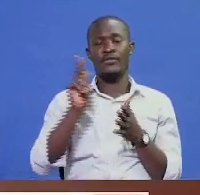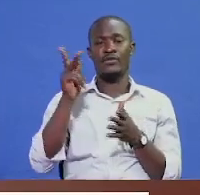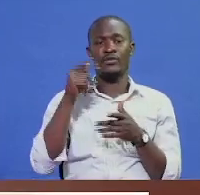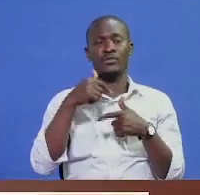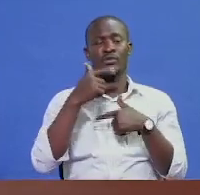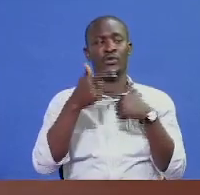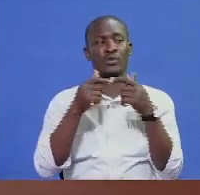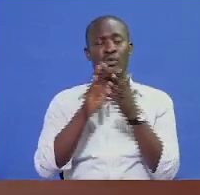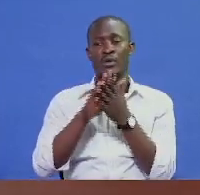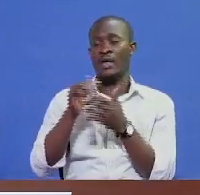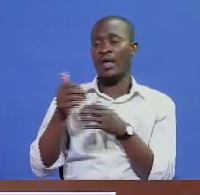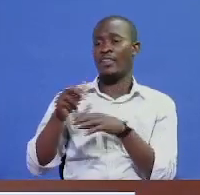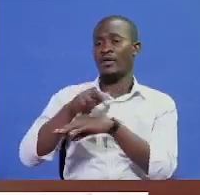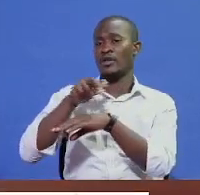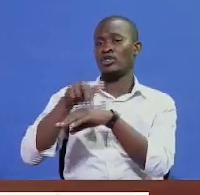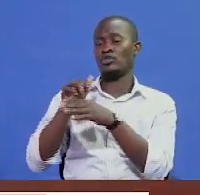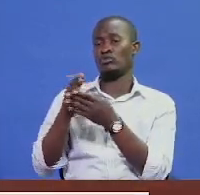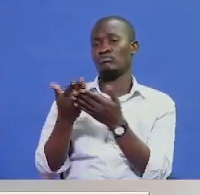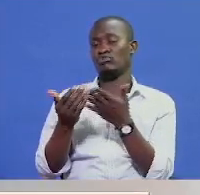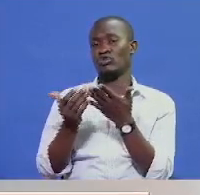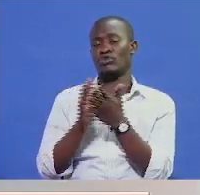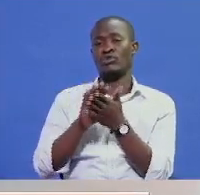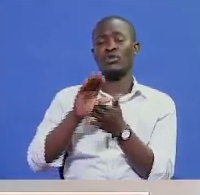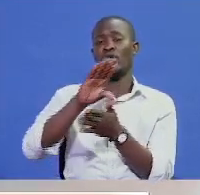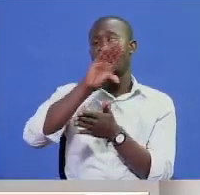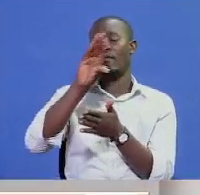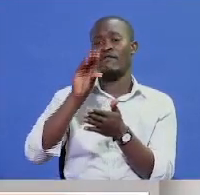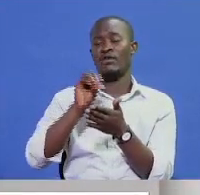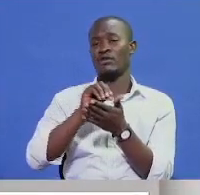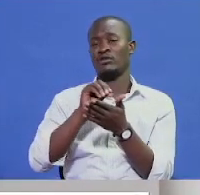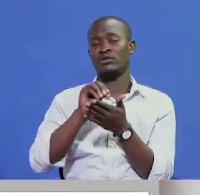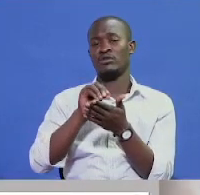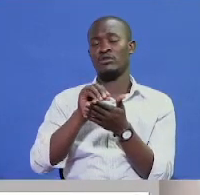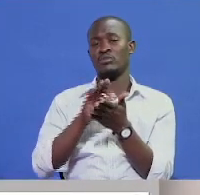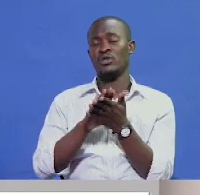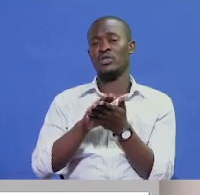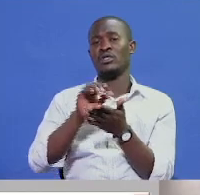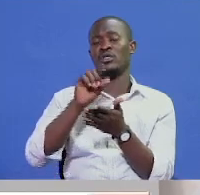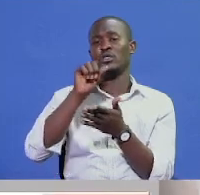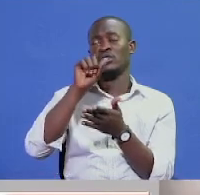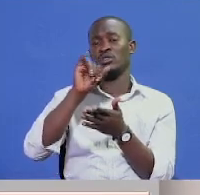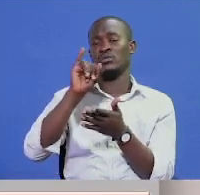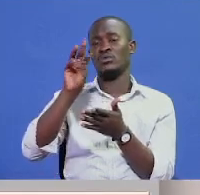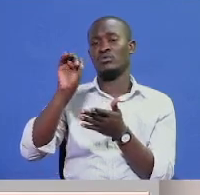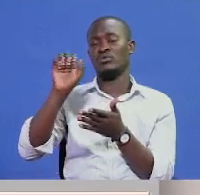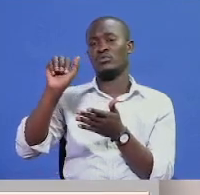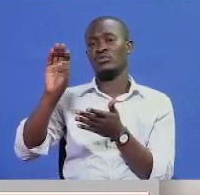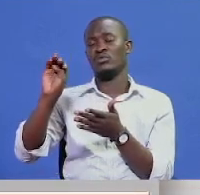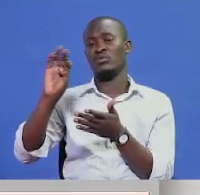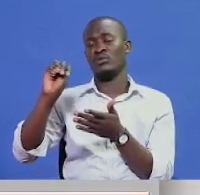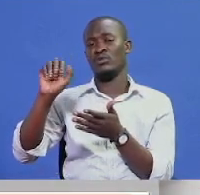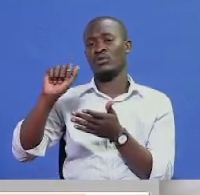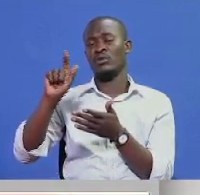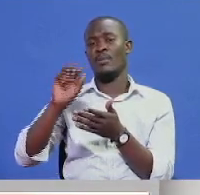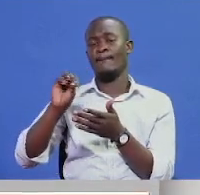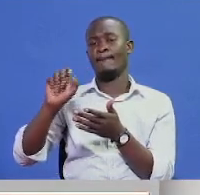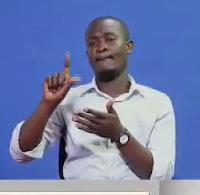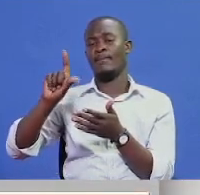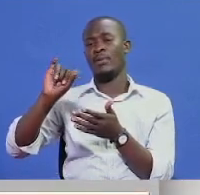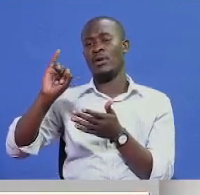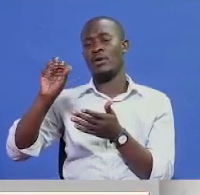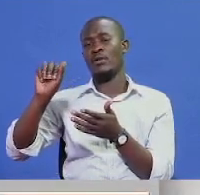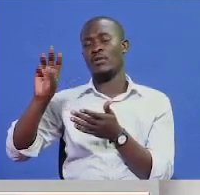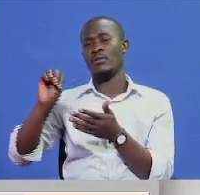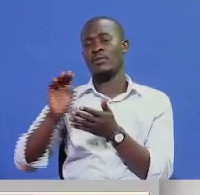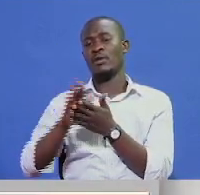kufikia pia mataifa mengine kama vile Afrika Kusini, Zimbabwe, Mozambique, Malawi,